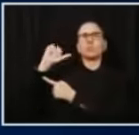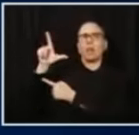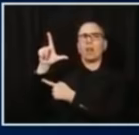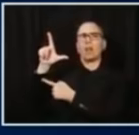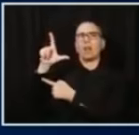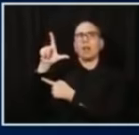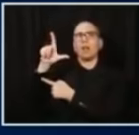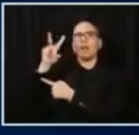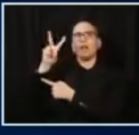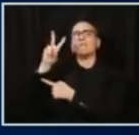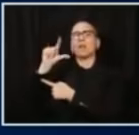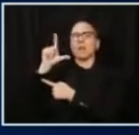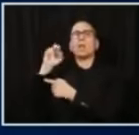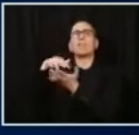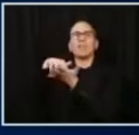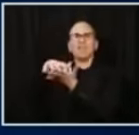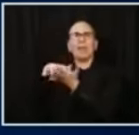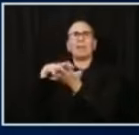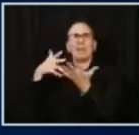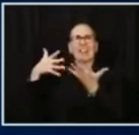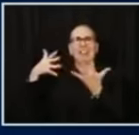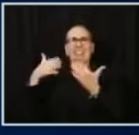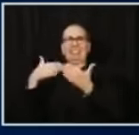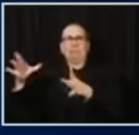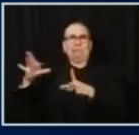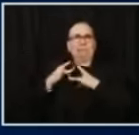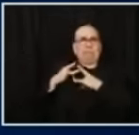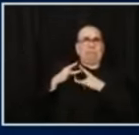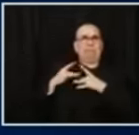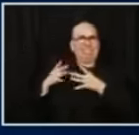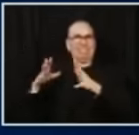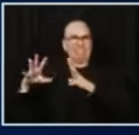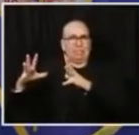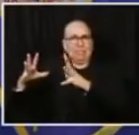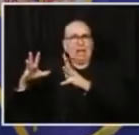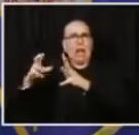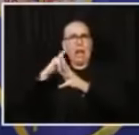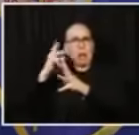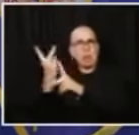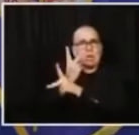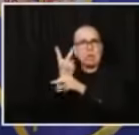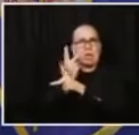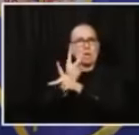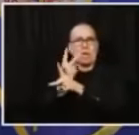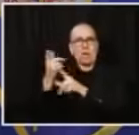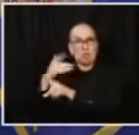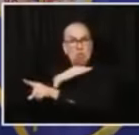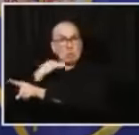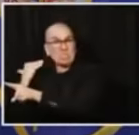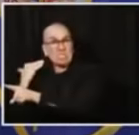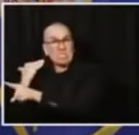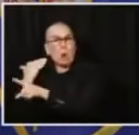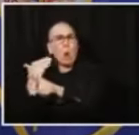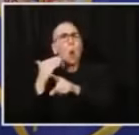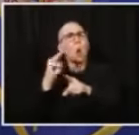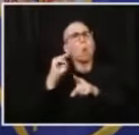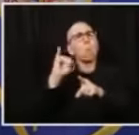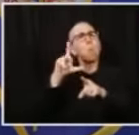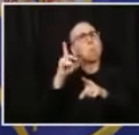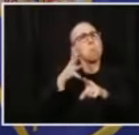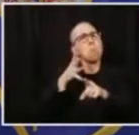are at risk. And we've seen that some of these communities who are at risk because of factors like